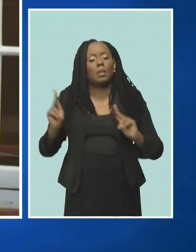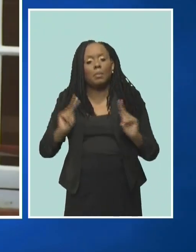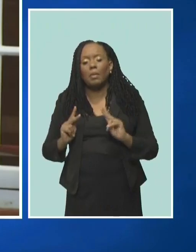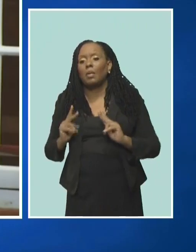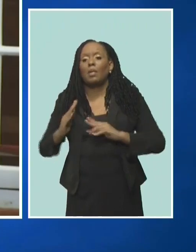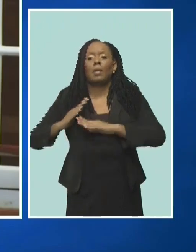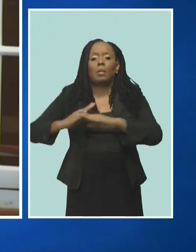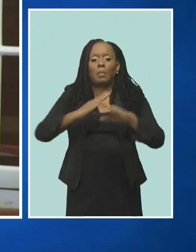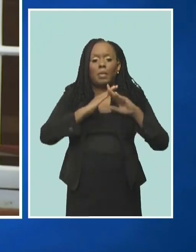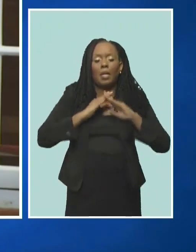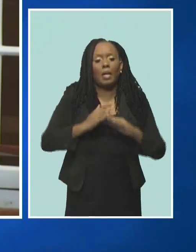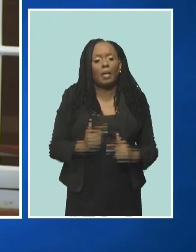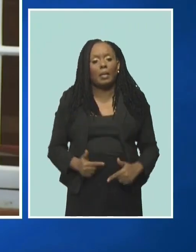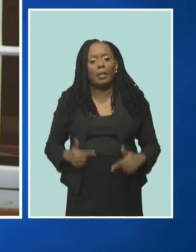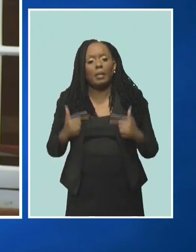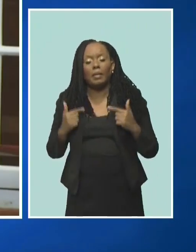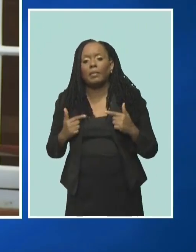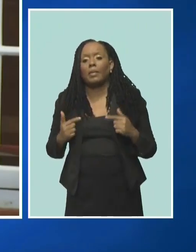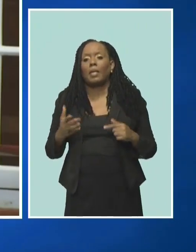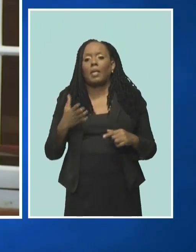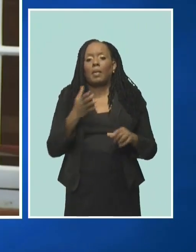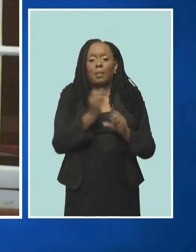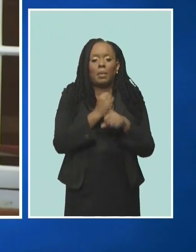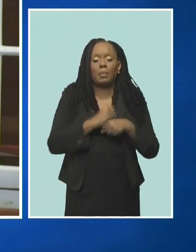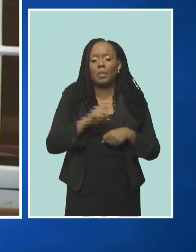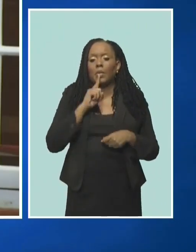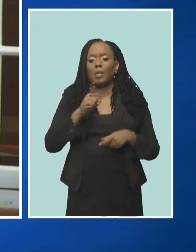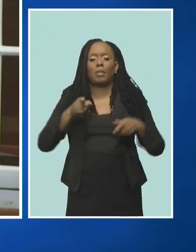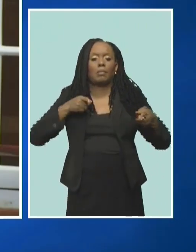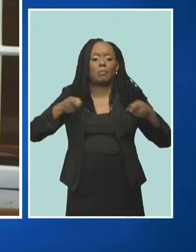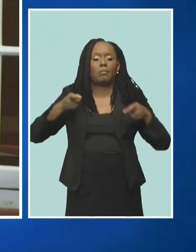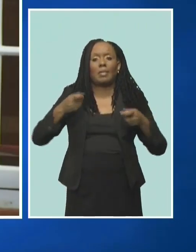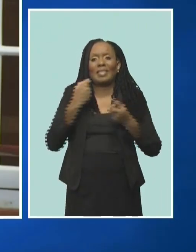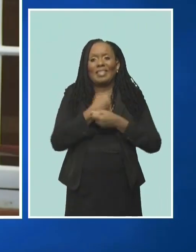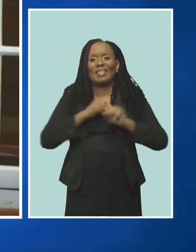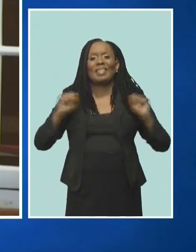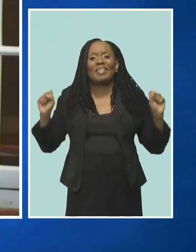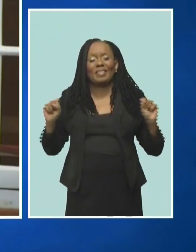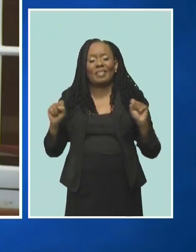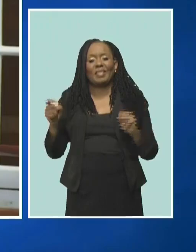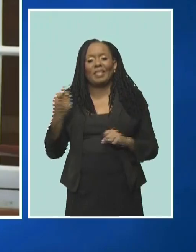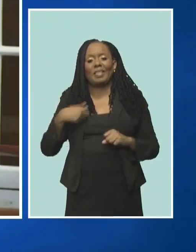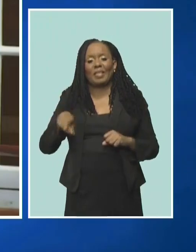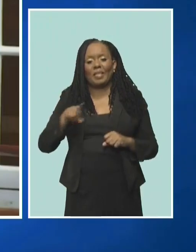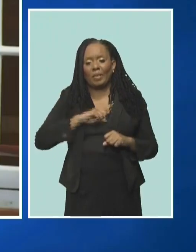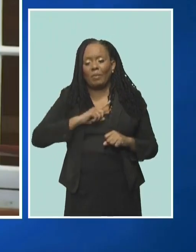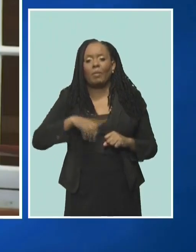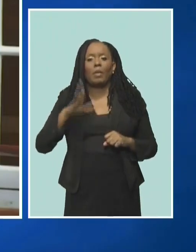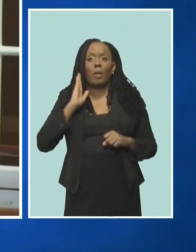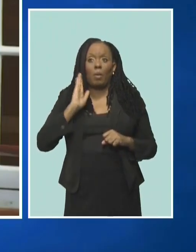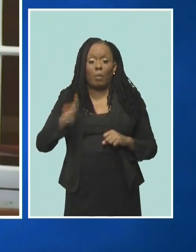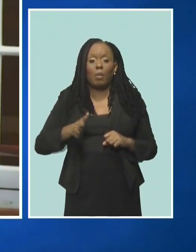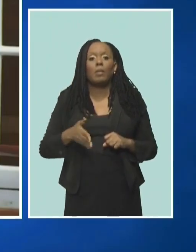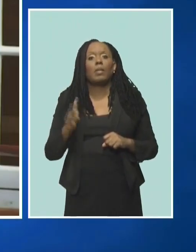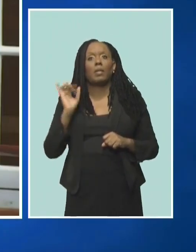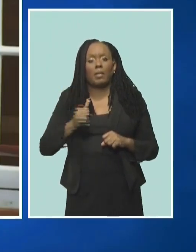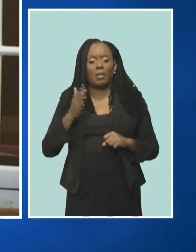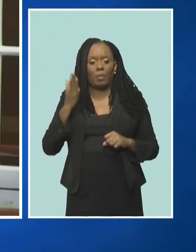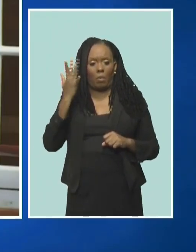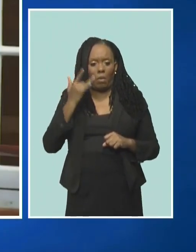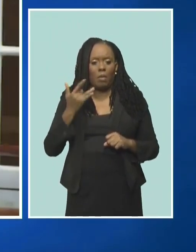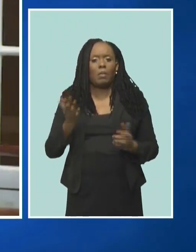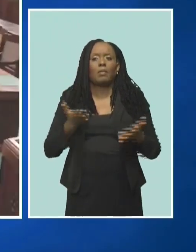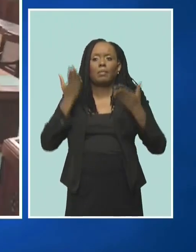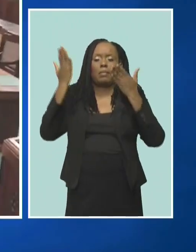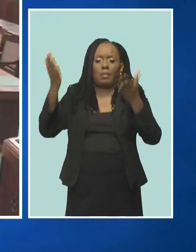this country, and indeed the public order and safety of this country, as we are sworn to do, sir, and that is why this bill is before this